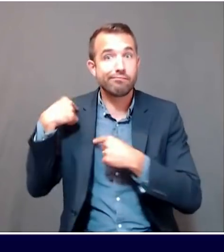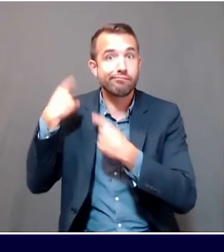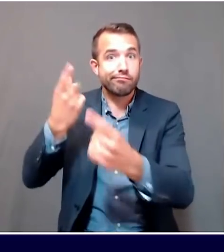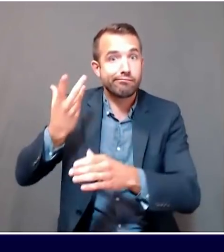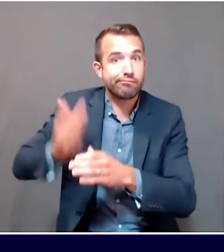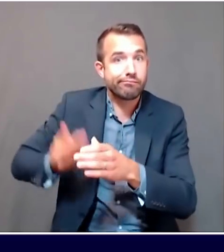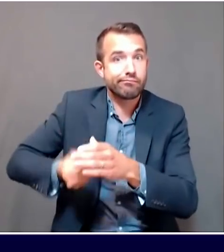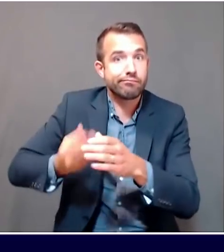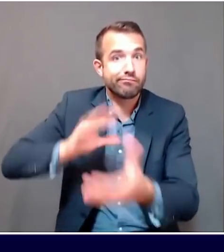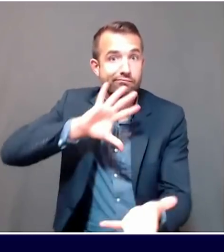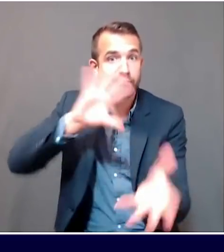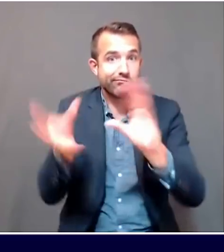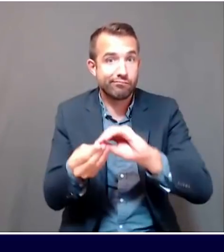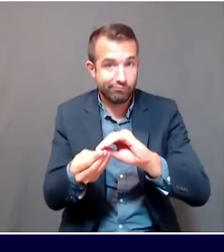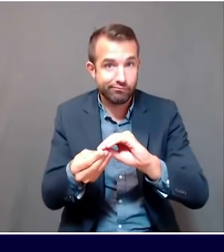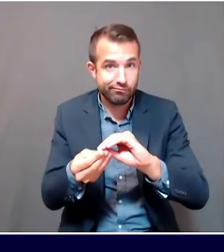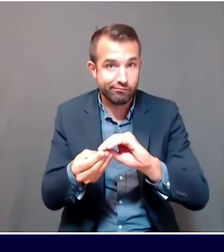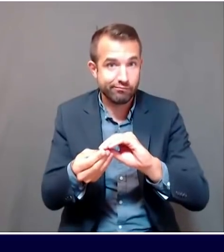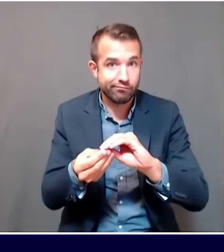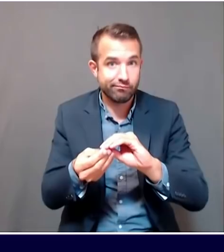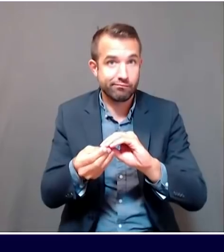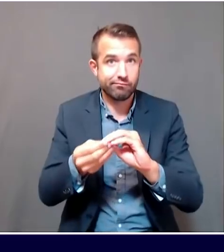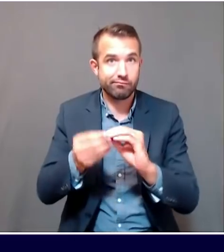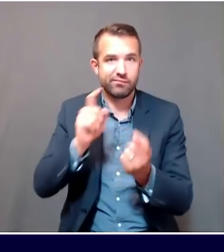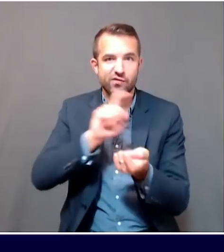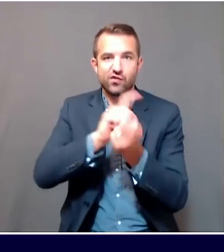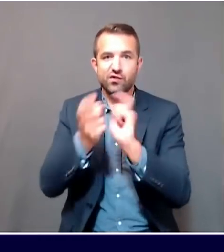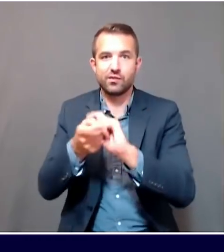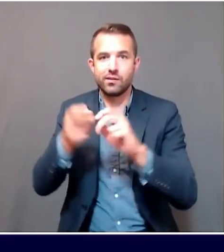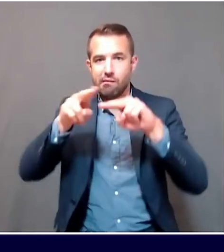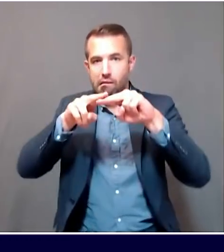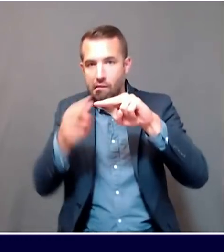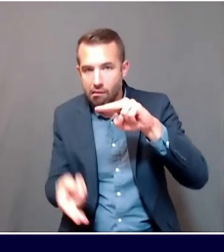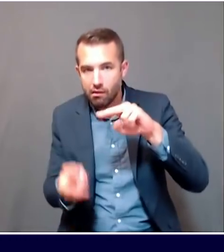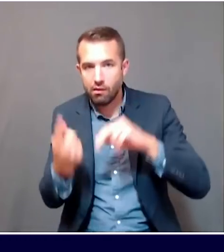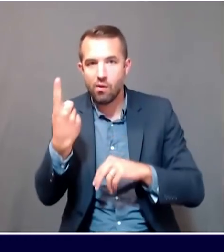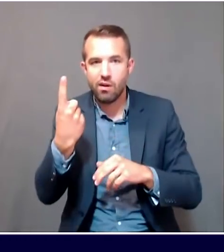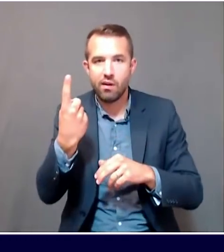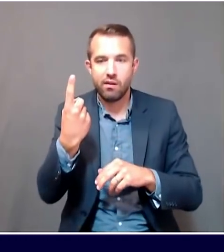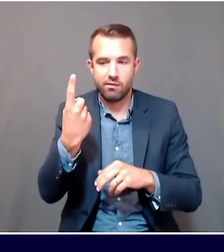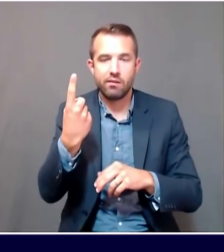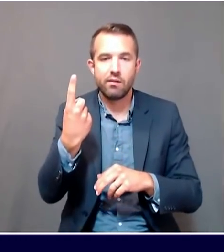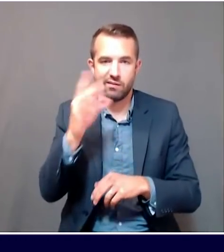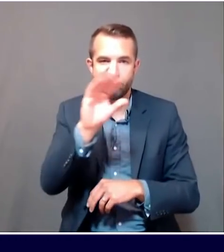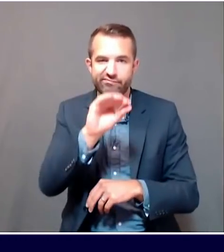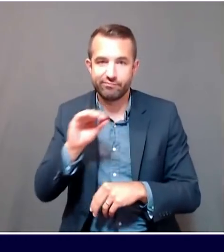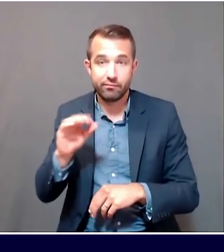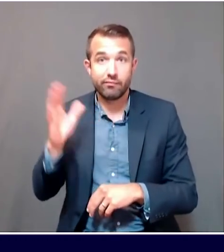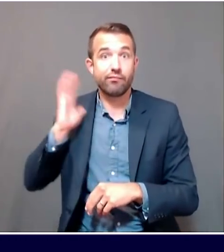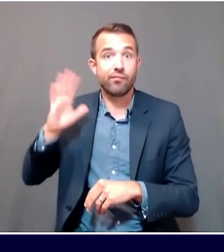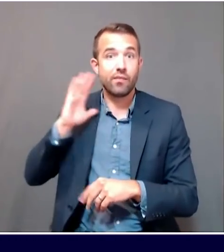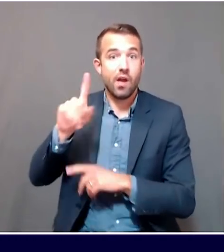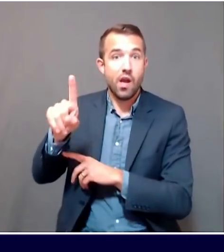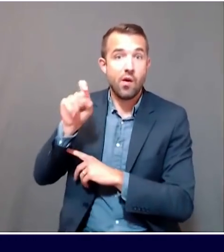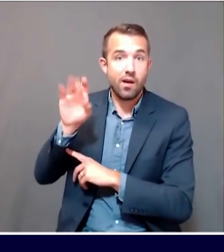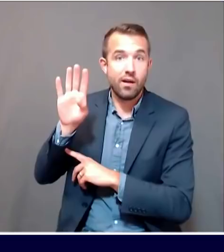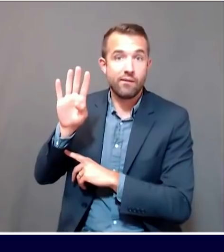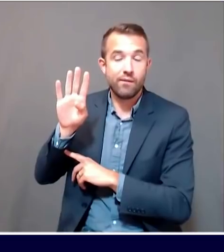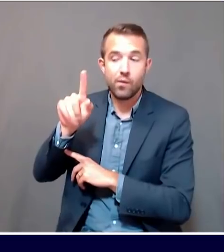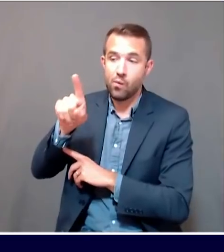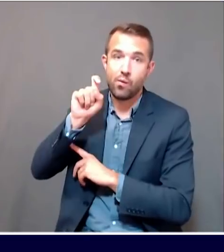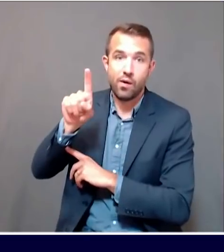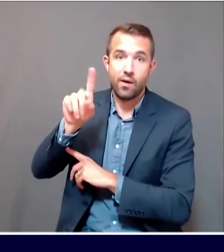CDC has reported has actually gone down from 124 yesterday down